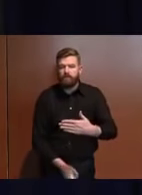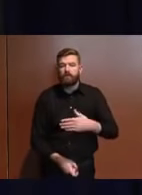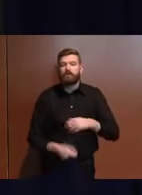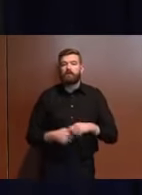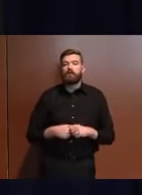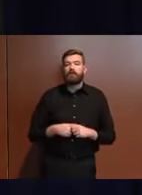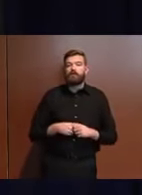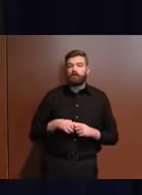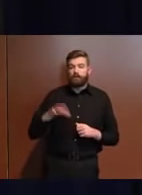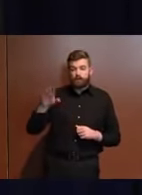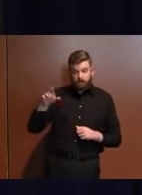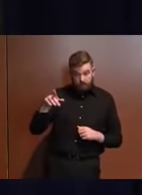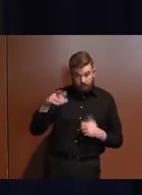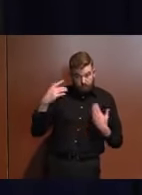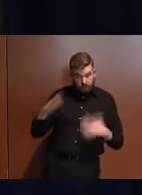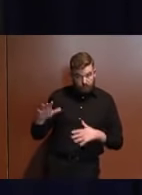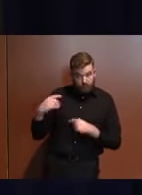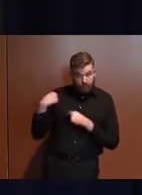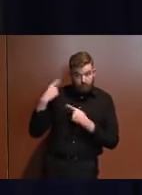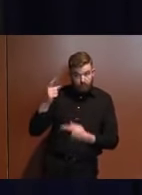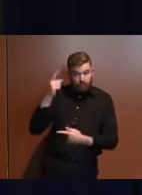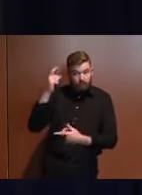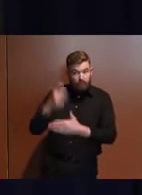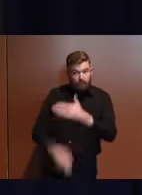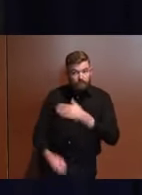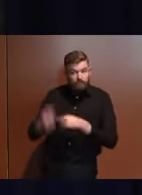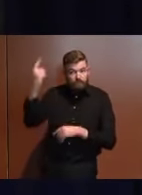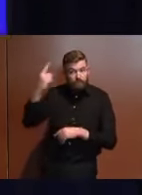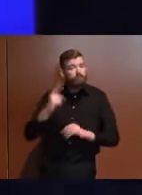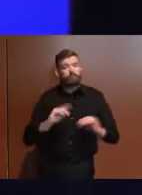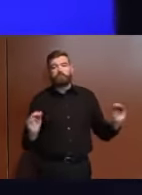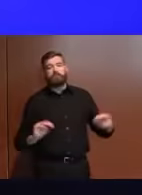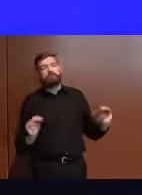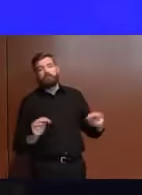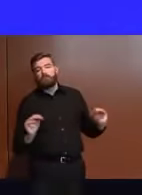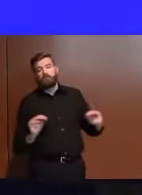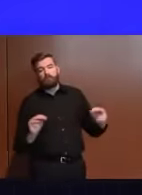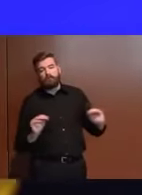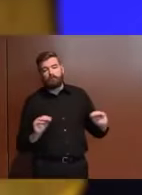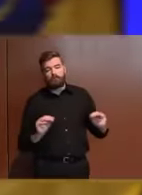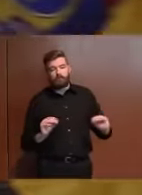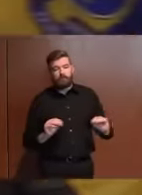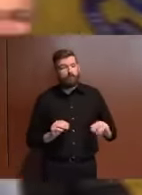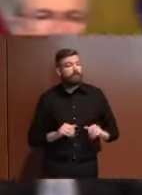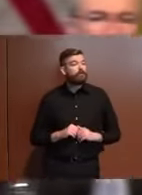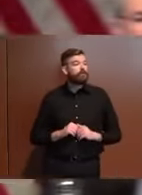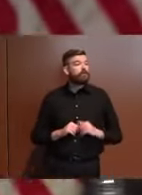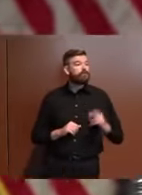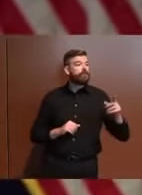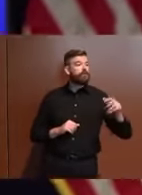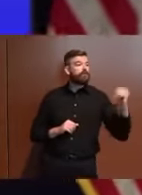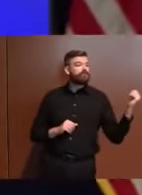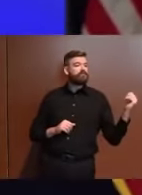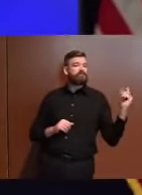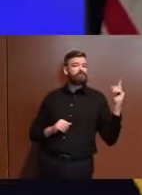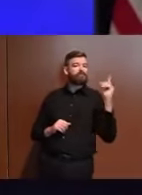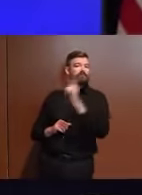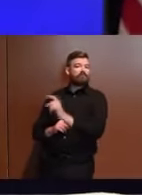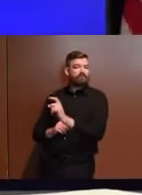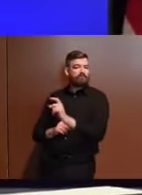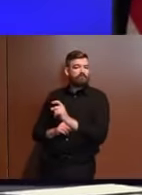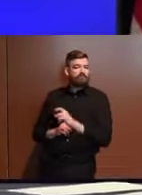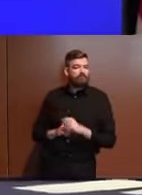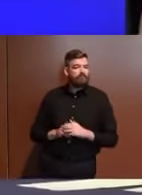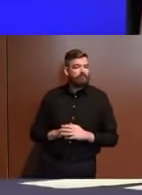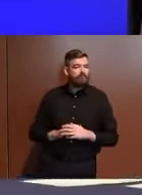But Matt, are you aware of any charges? Is that microphone working? I'm not aware of any charges through this process.